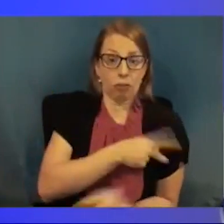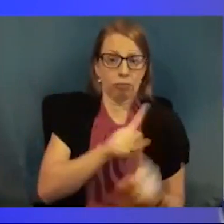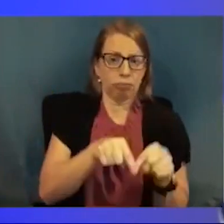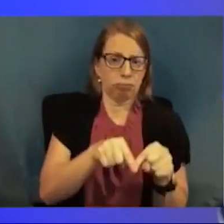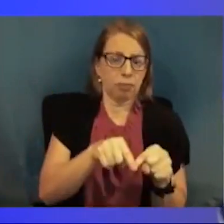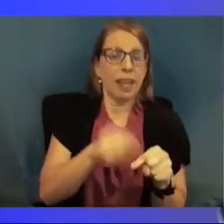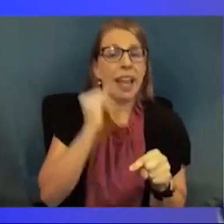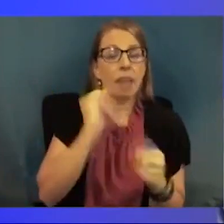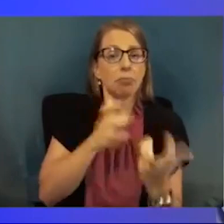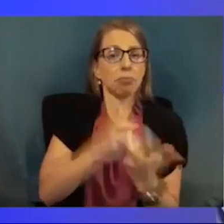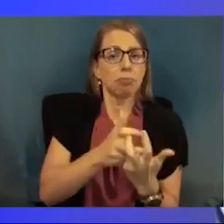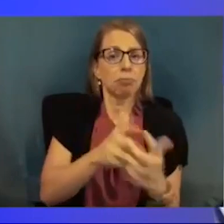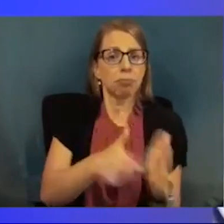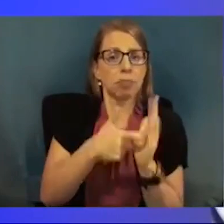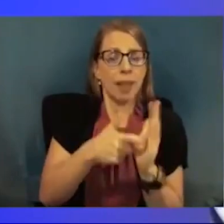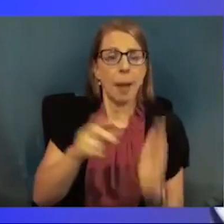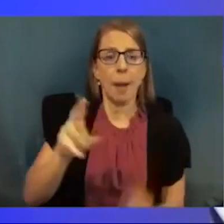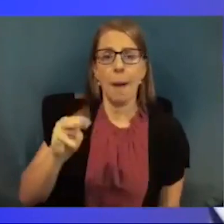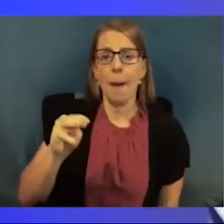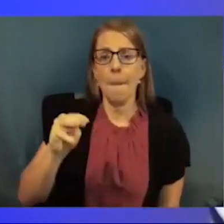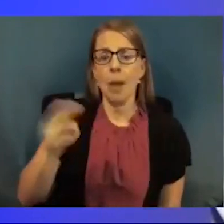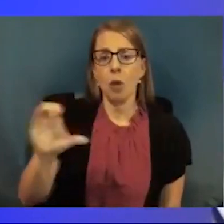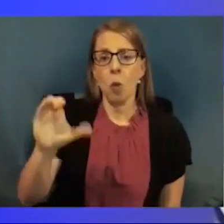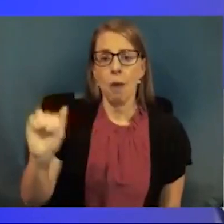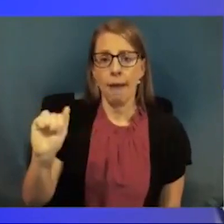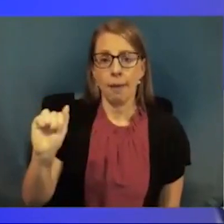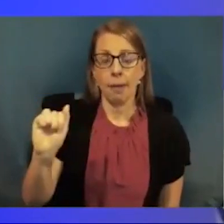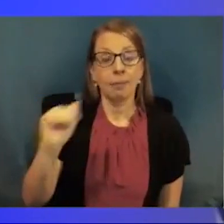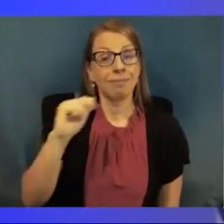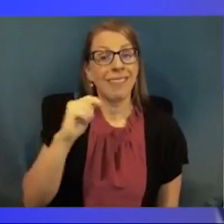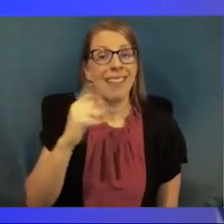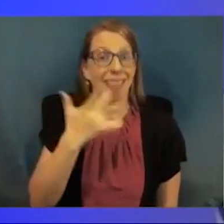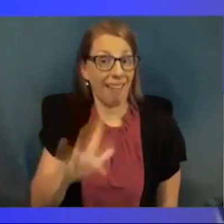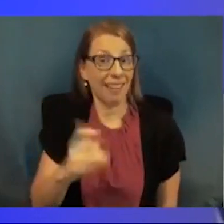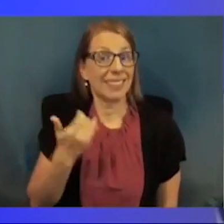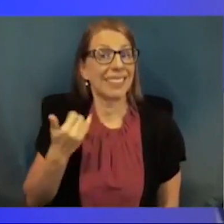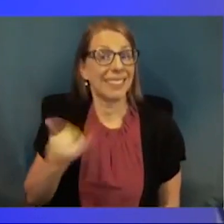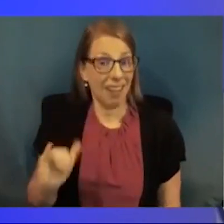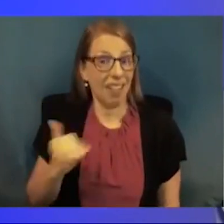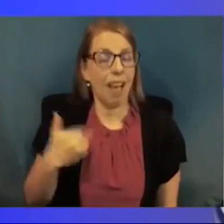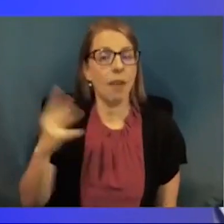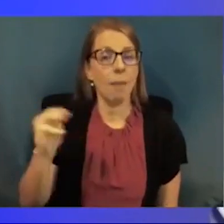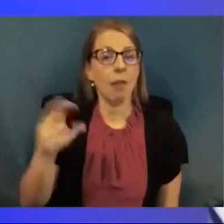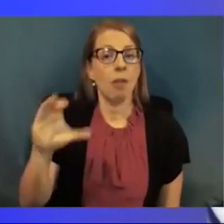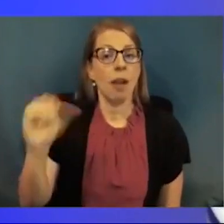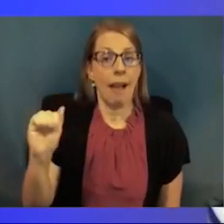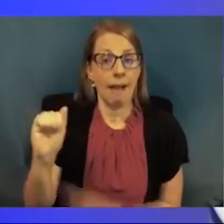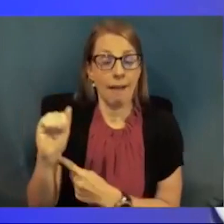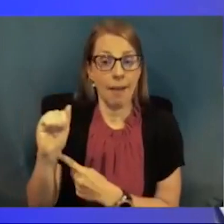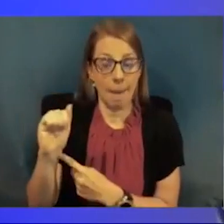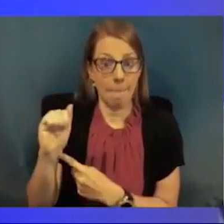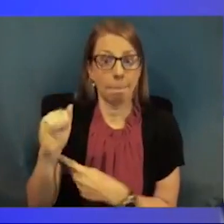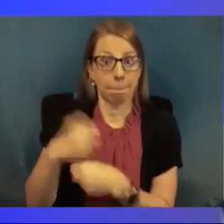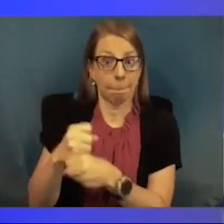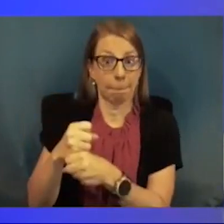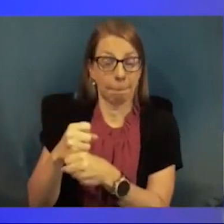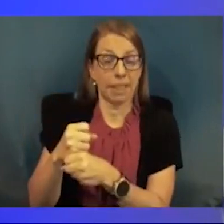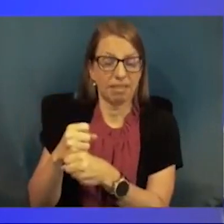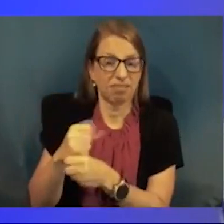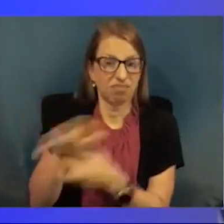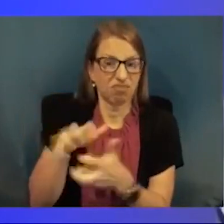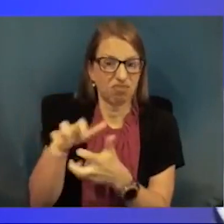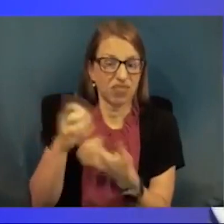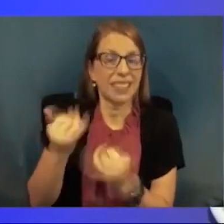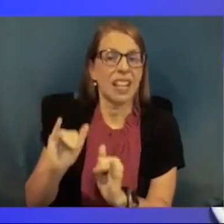those monoclonal antibodies. Luckily, we still have some of the monoclonal antibody cocktails that still are active against